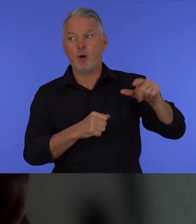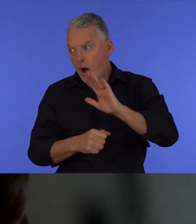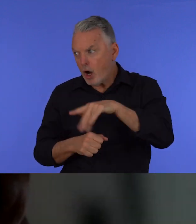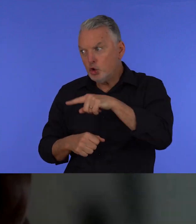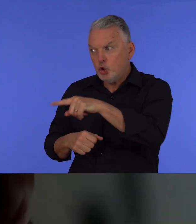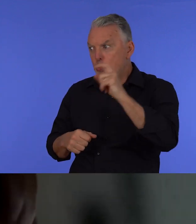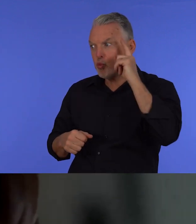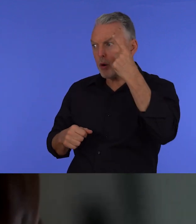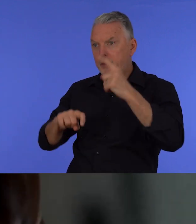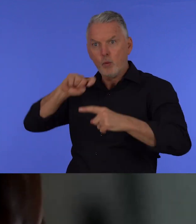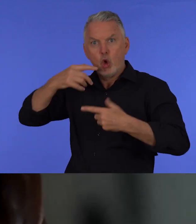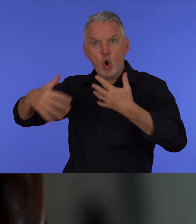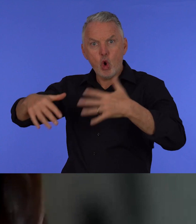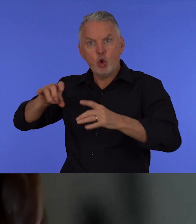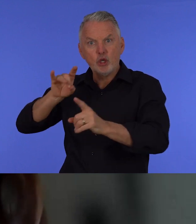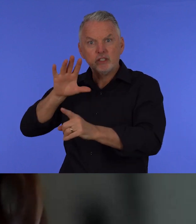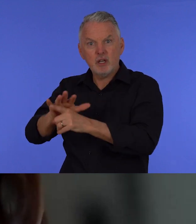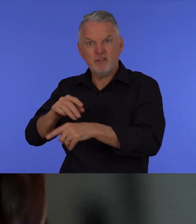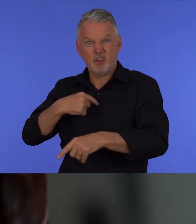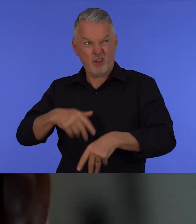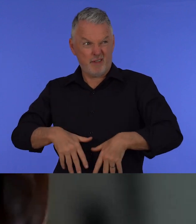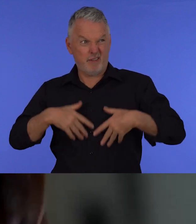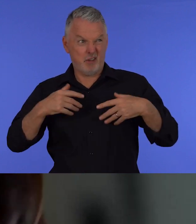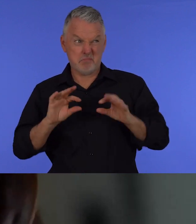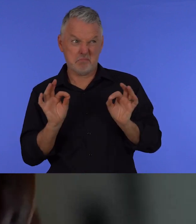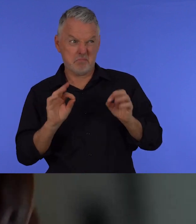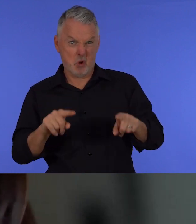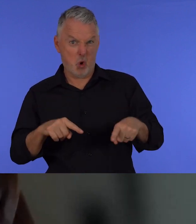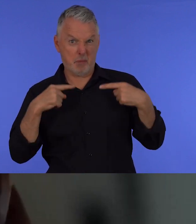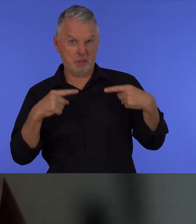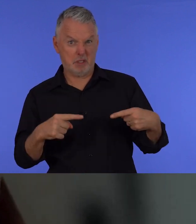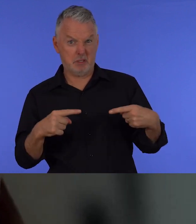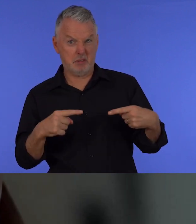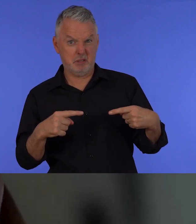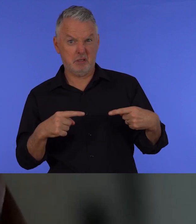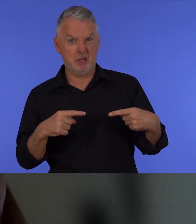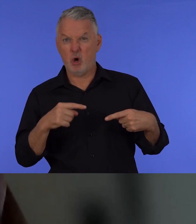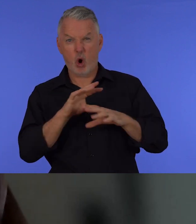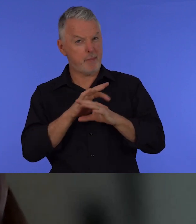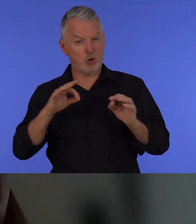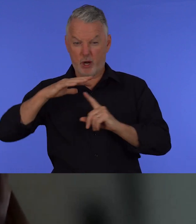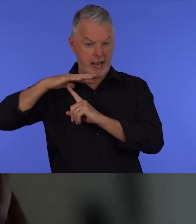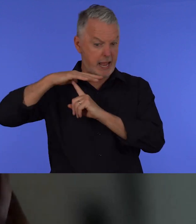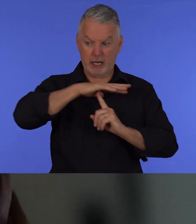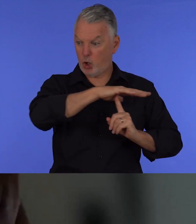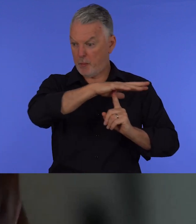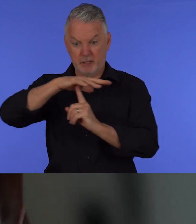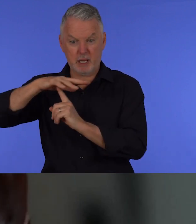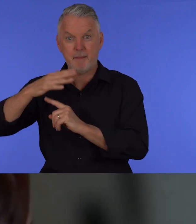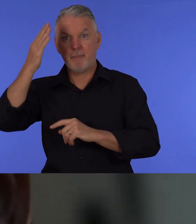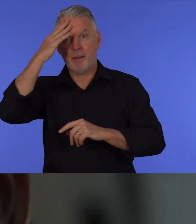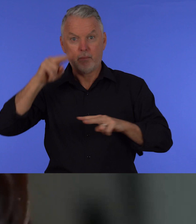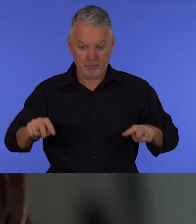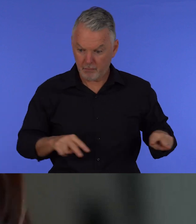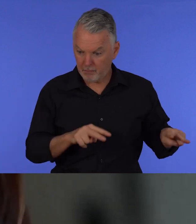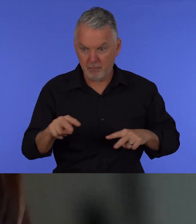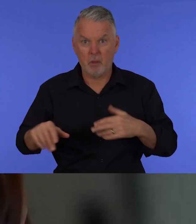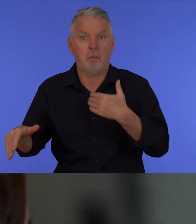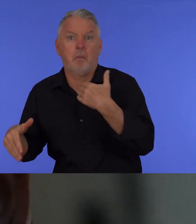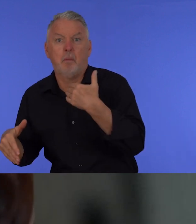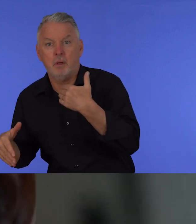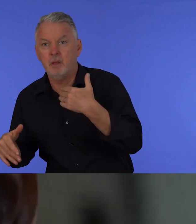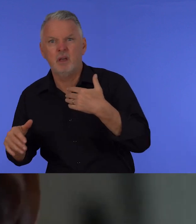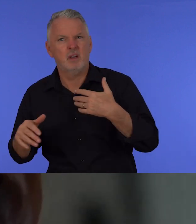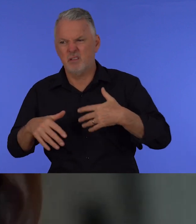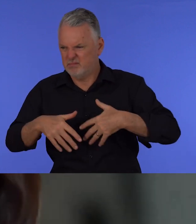a lot of my mum friends like, oh, are you worried that she's going to like hurt herself and what have you? And I guess I'm just probably the opposite of a helicopter mum.